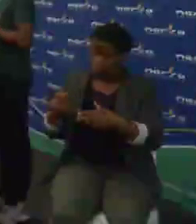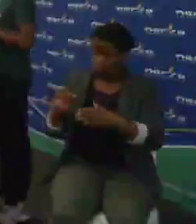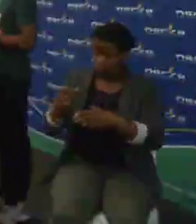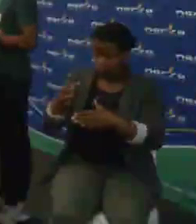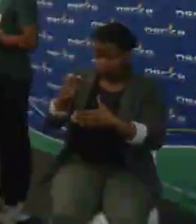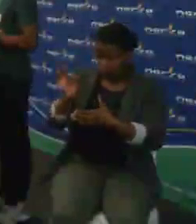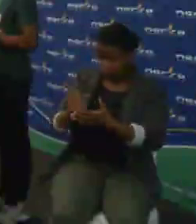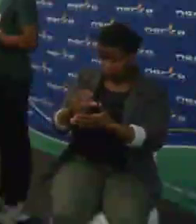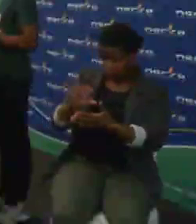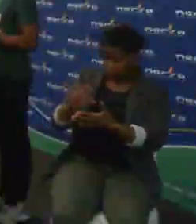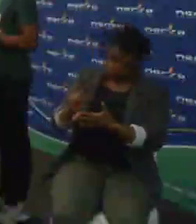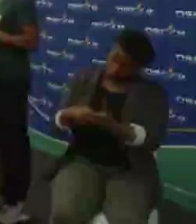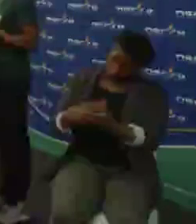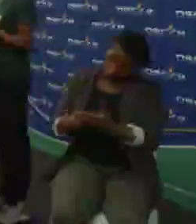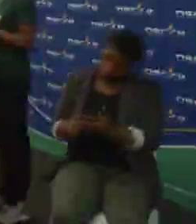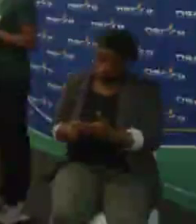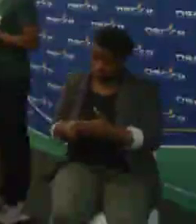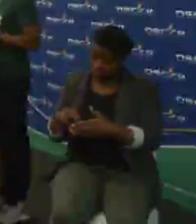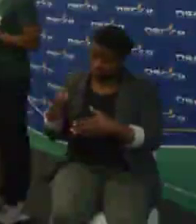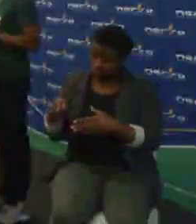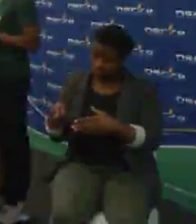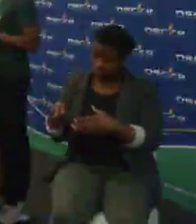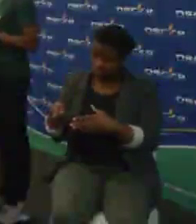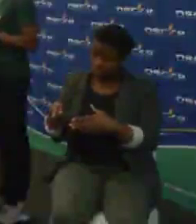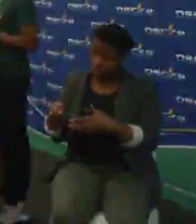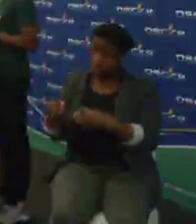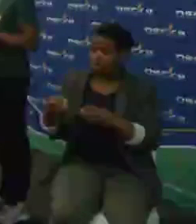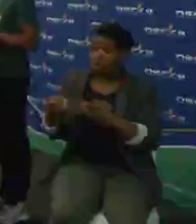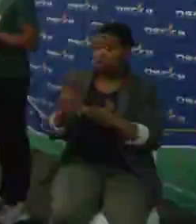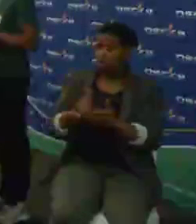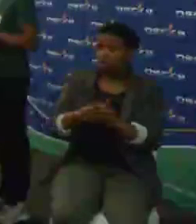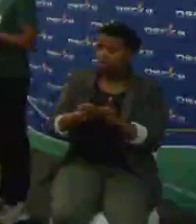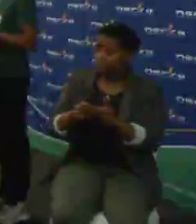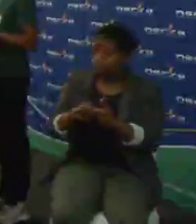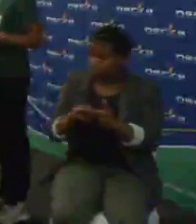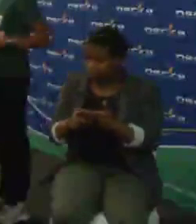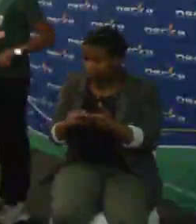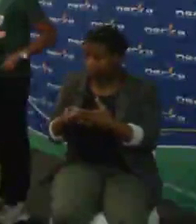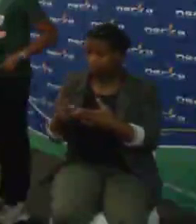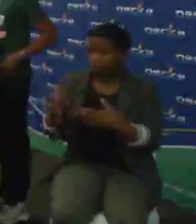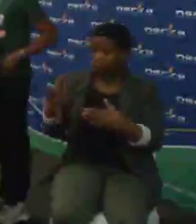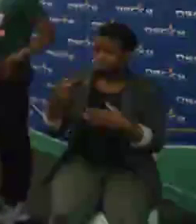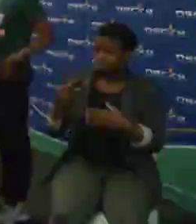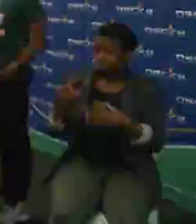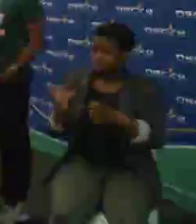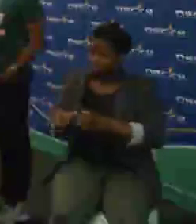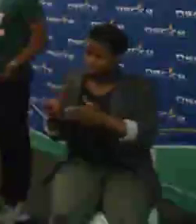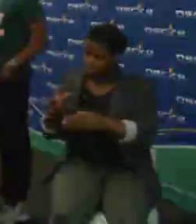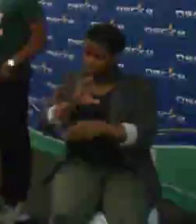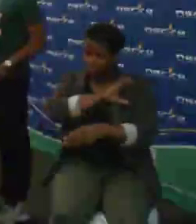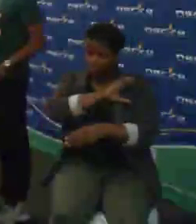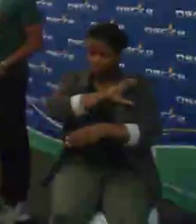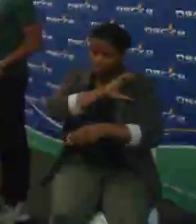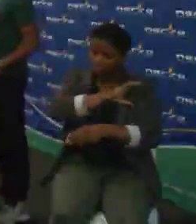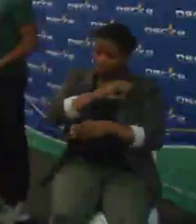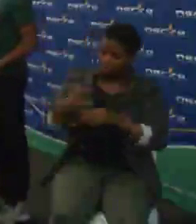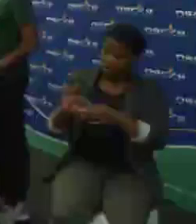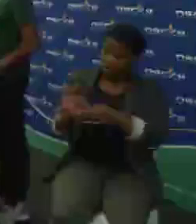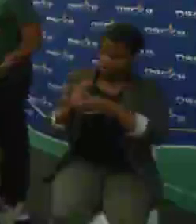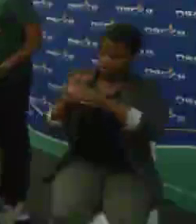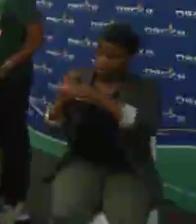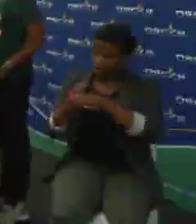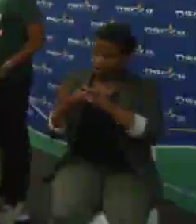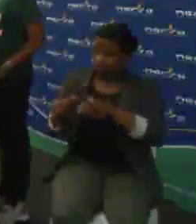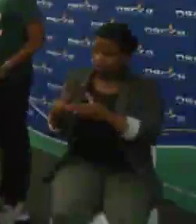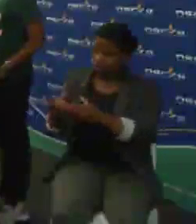incorrect. As a result, we feel that the methodology must account for the variances in each and every customer group in relation to the proportion that